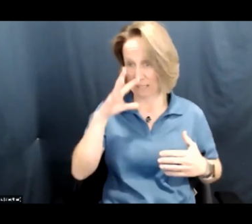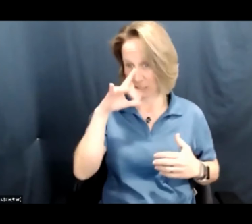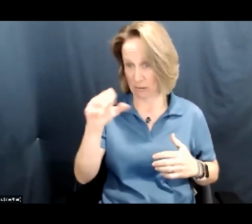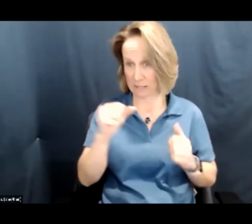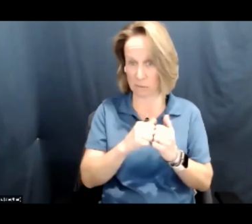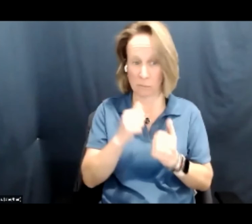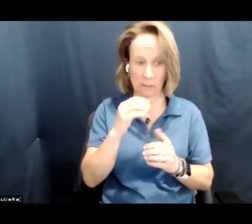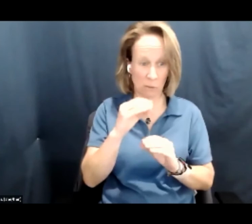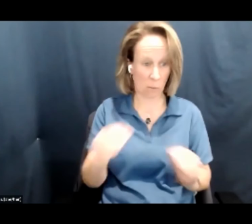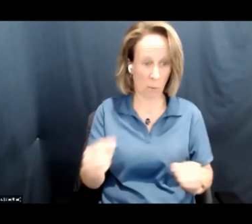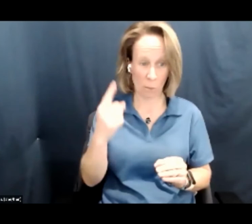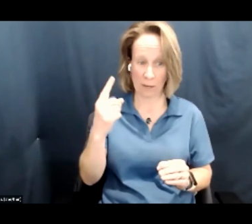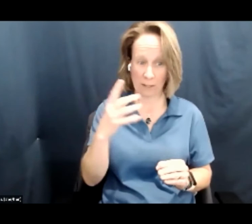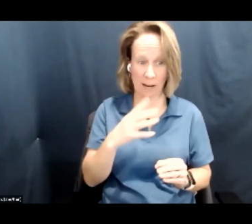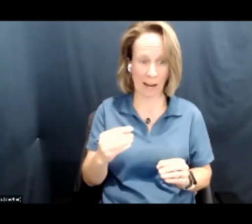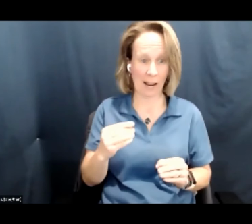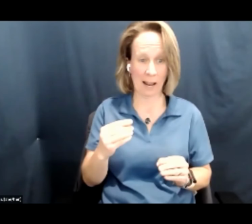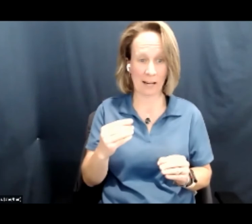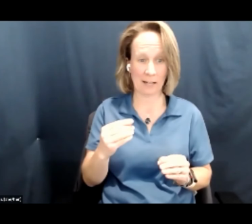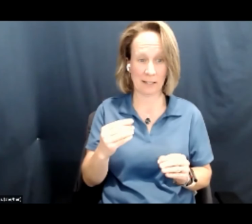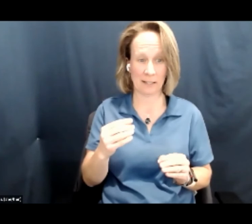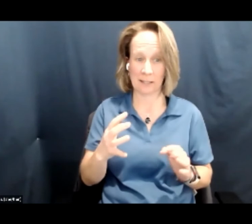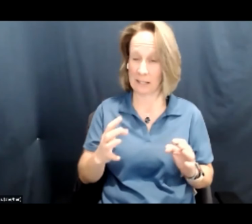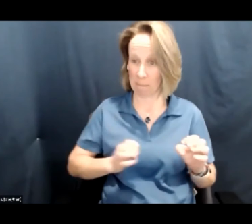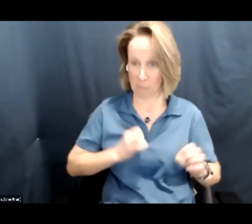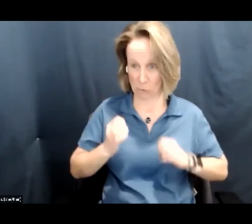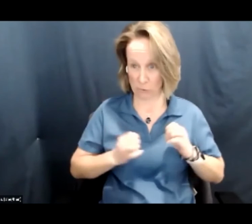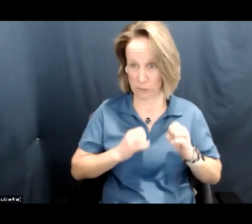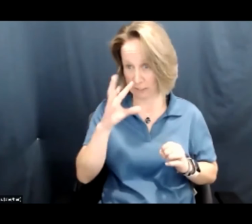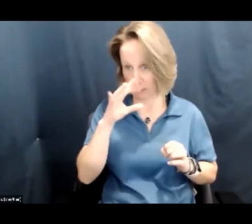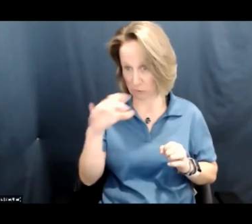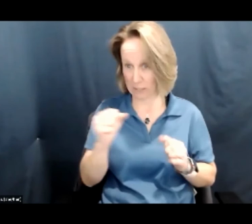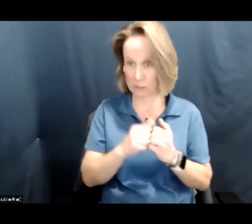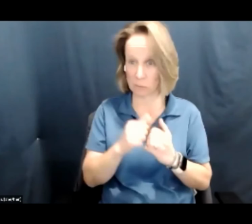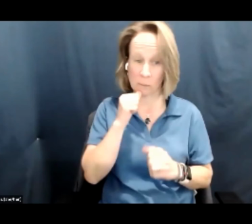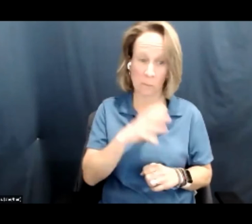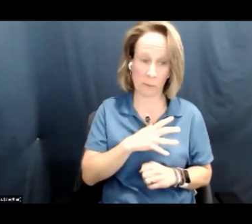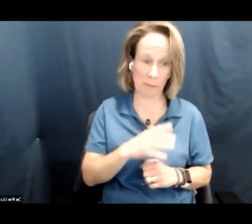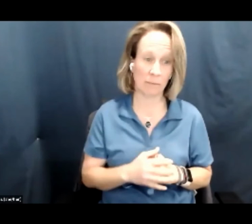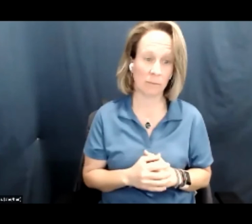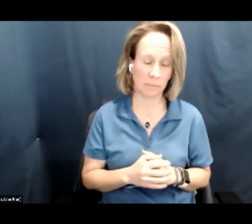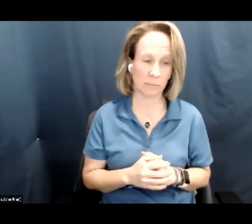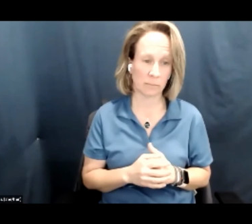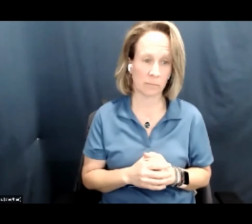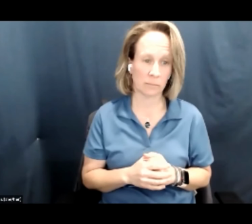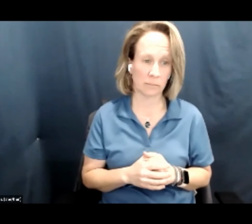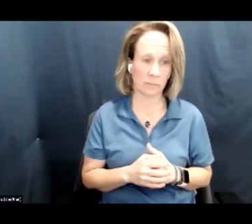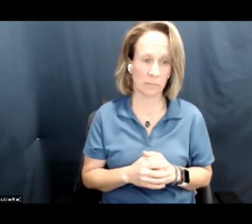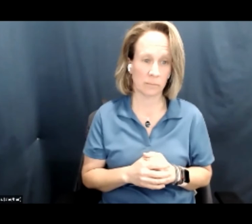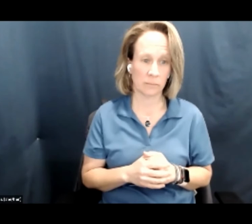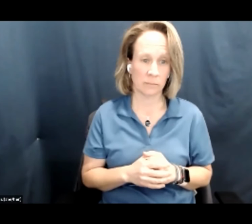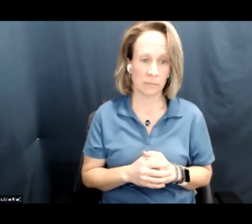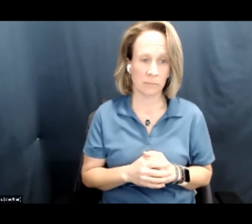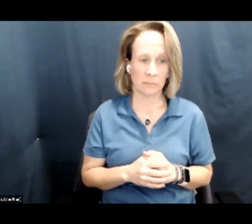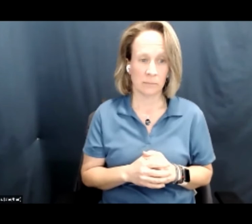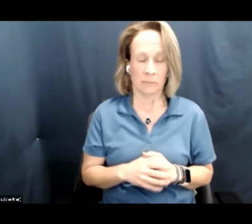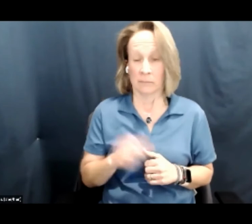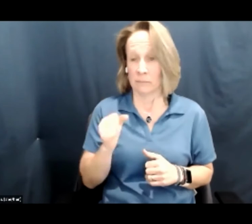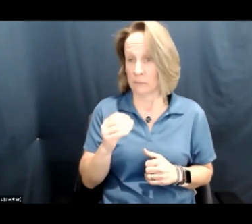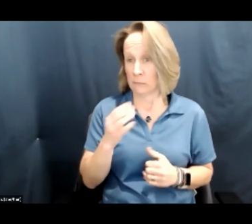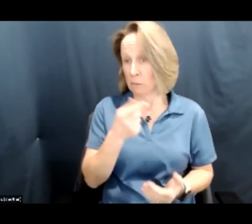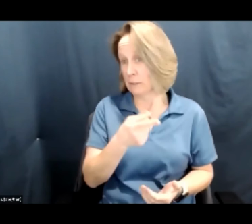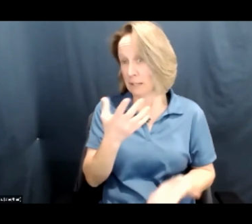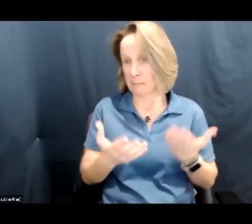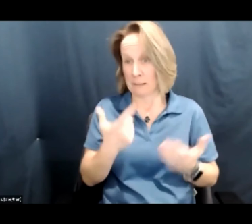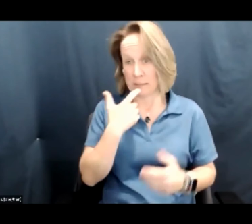and emotionally attracted to women. So they may identify as asexual,